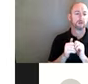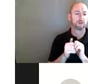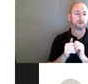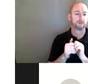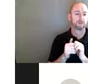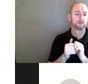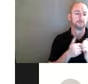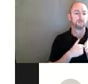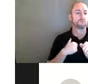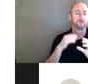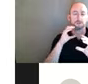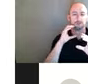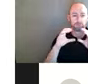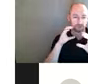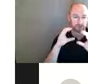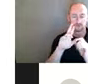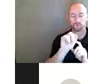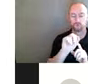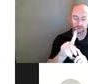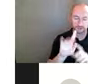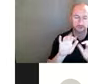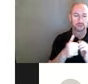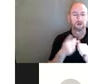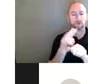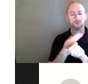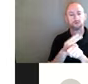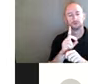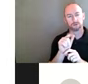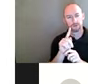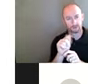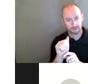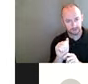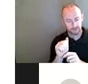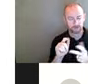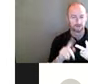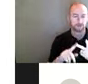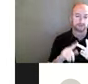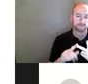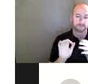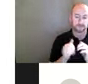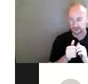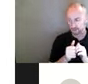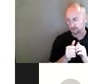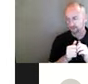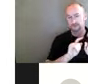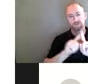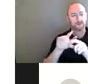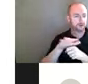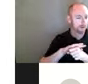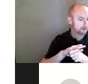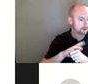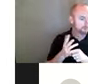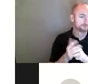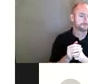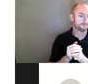of how we communicate risk, of how we can use data, and how these different areas, whether,